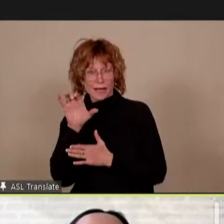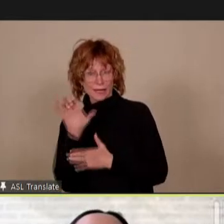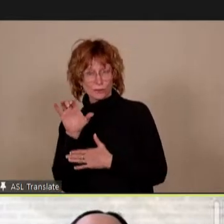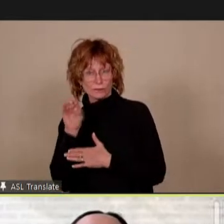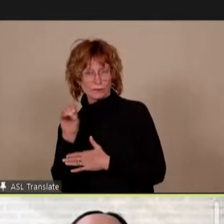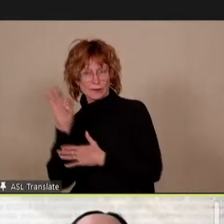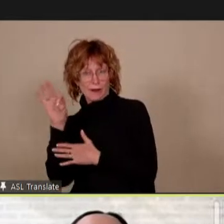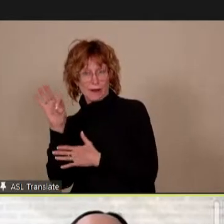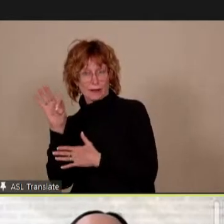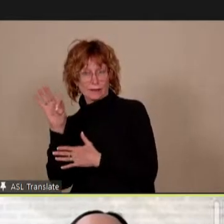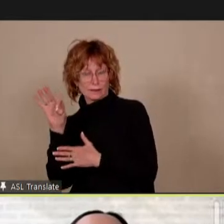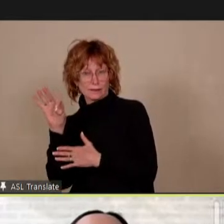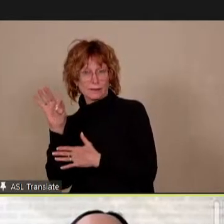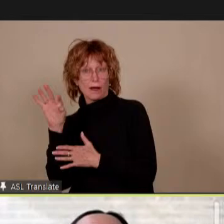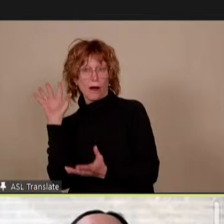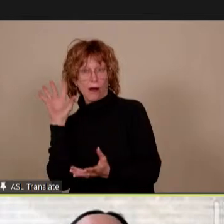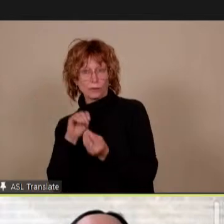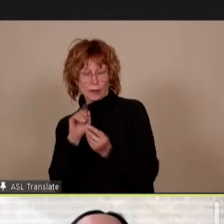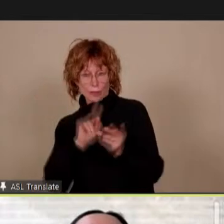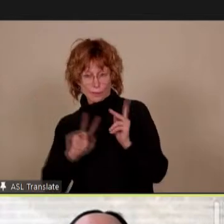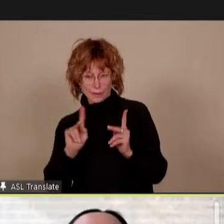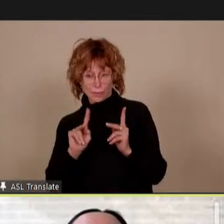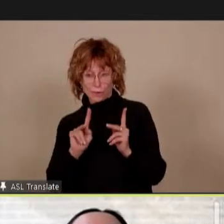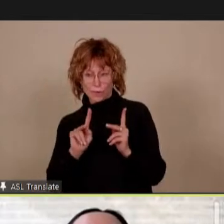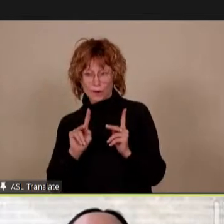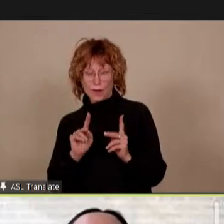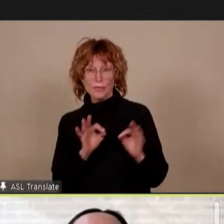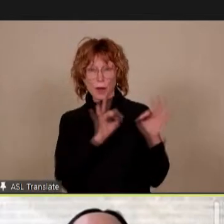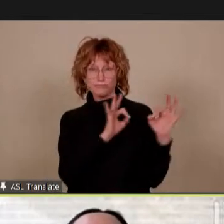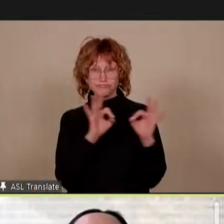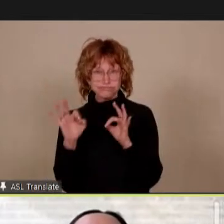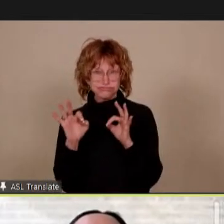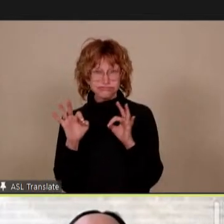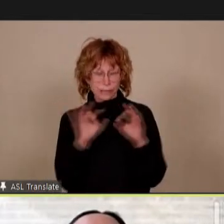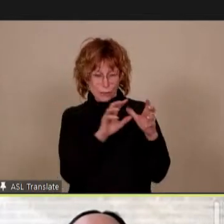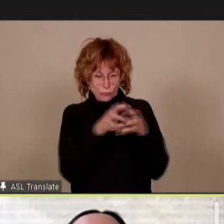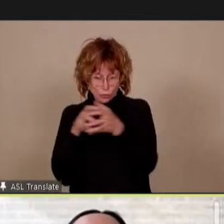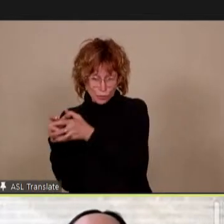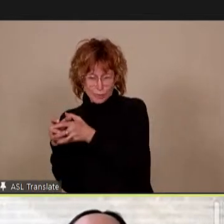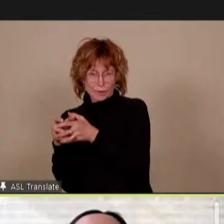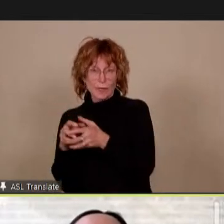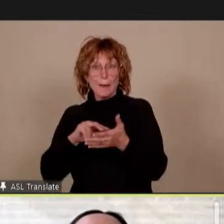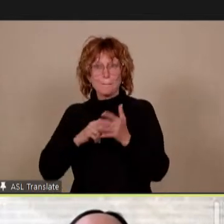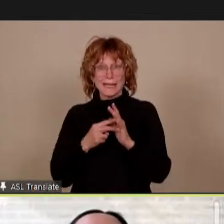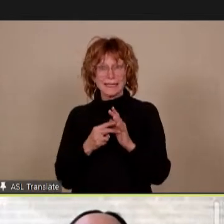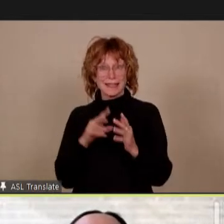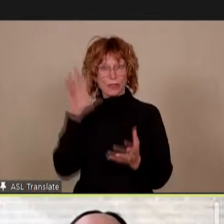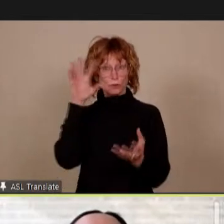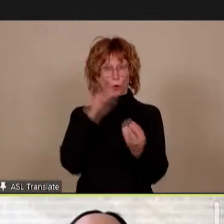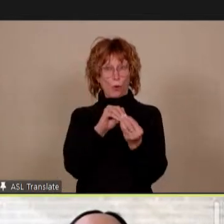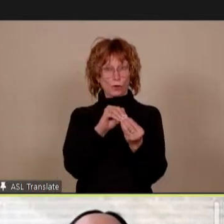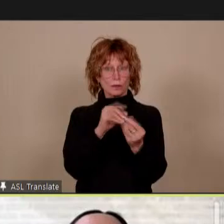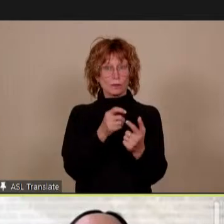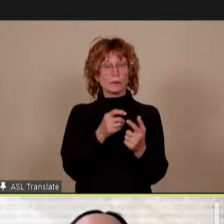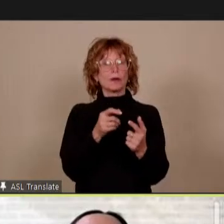95,909. So the ideal population for each of the 6 districts would be 1/6 of that total,